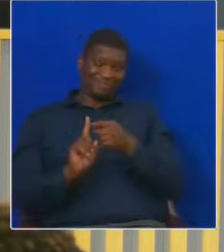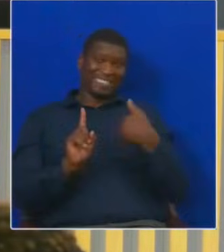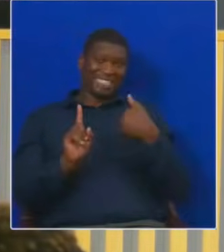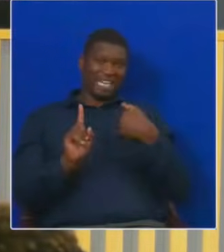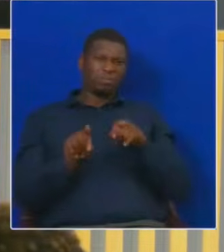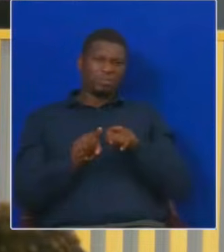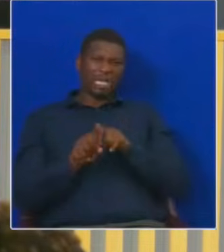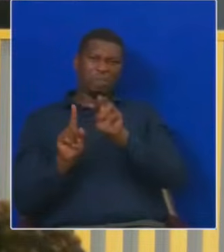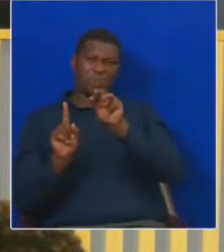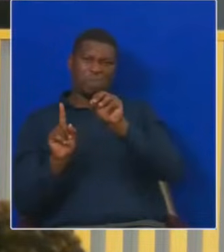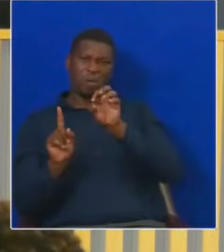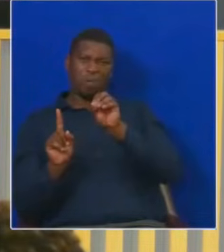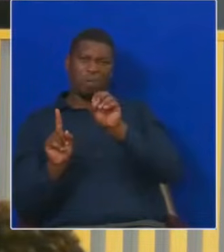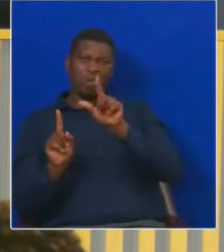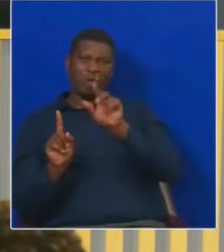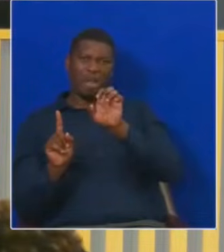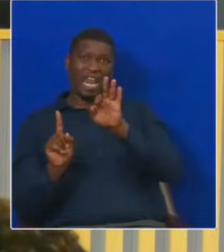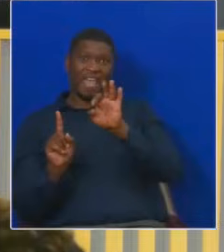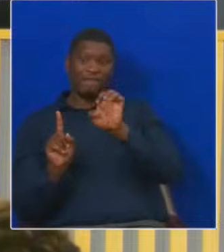Lucky was.